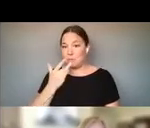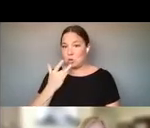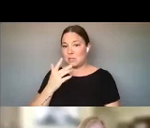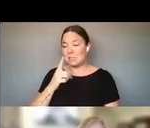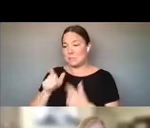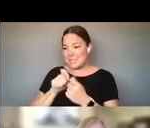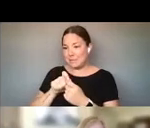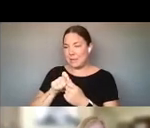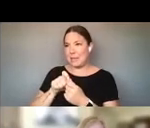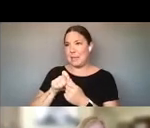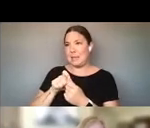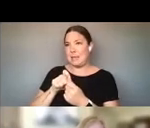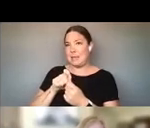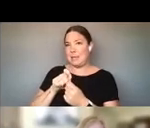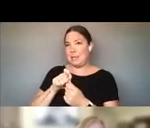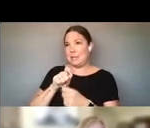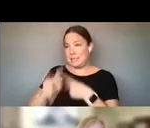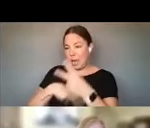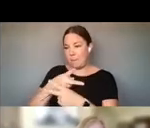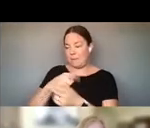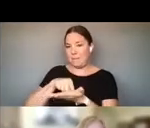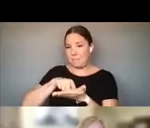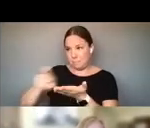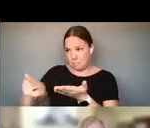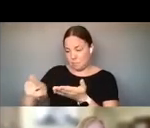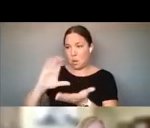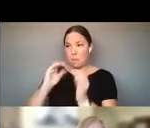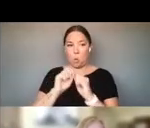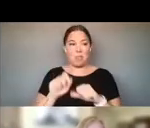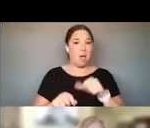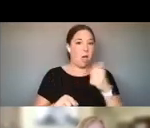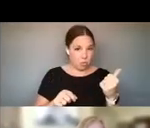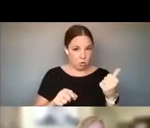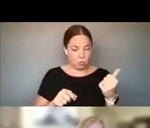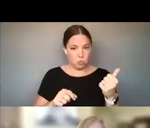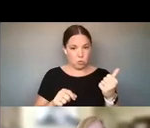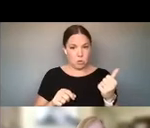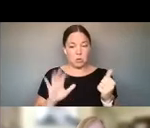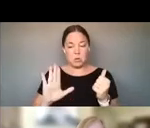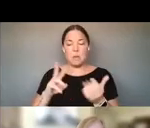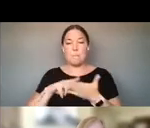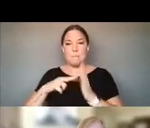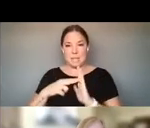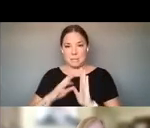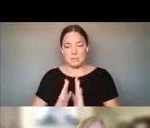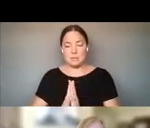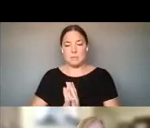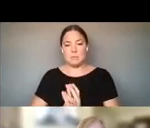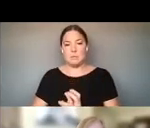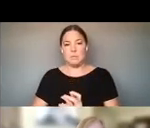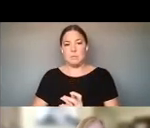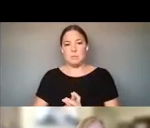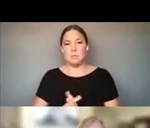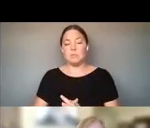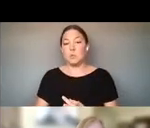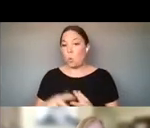expenses over others, meaning, and, and this is how one of the questioners has framed it, would we